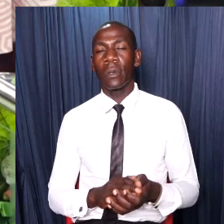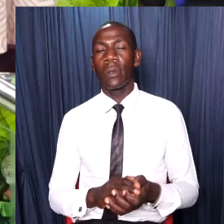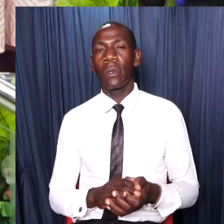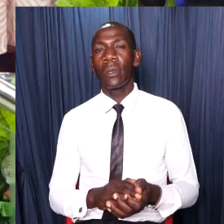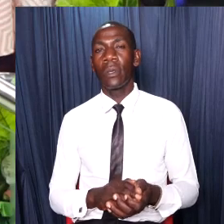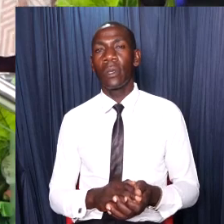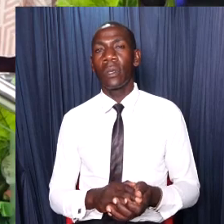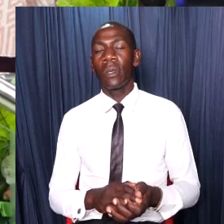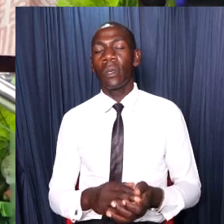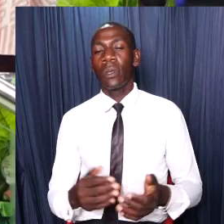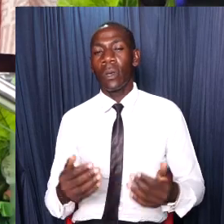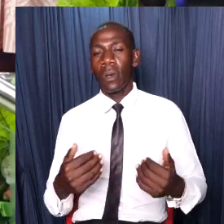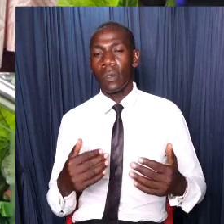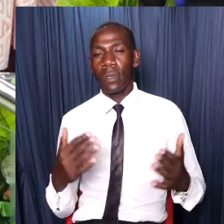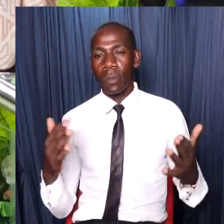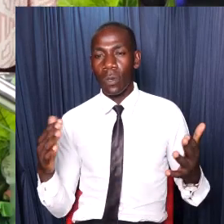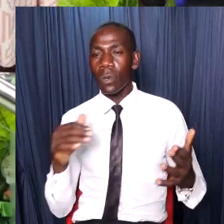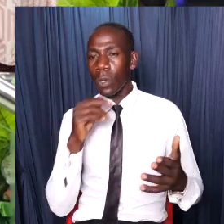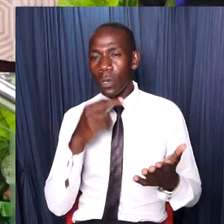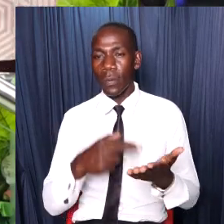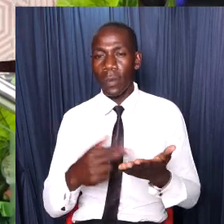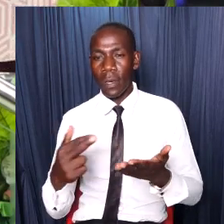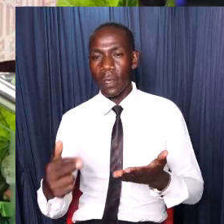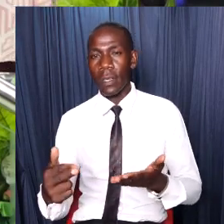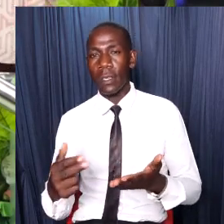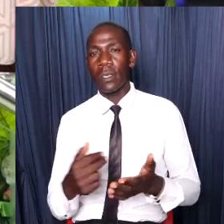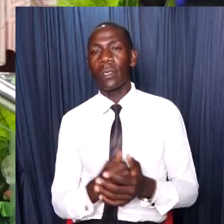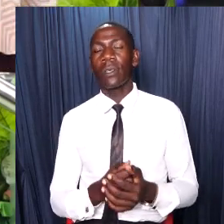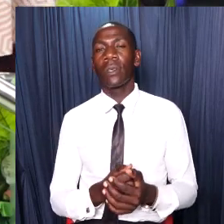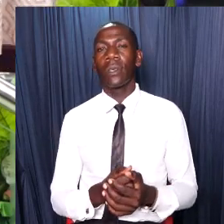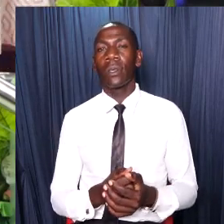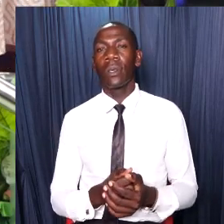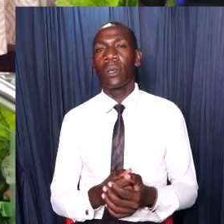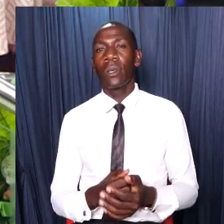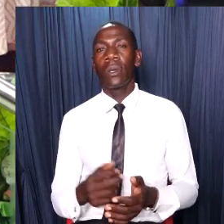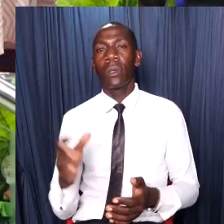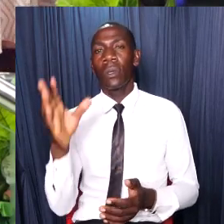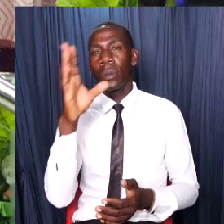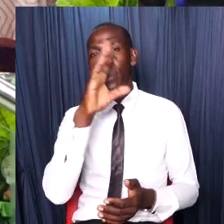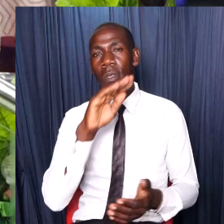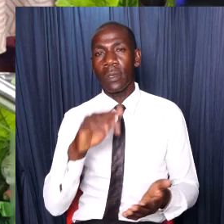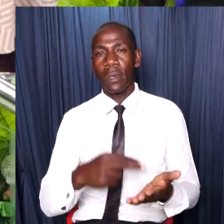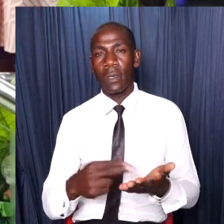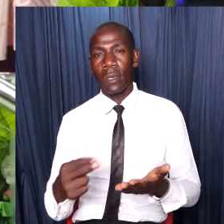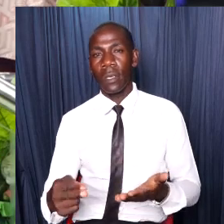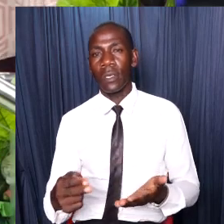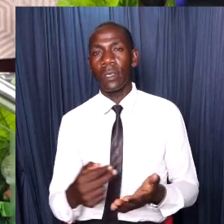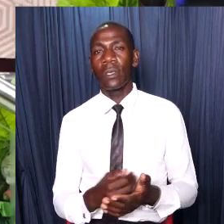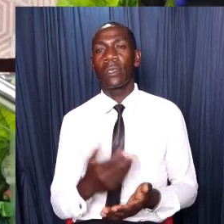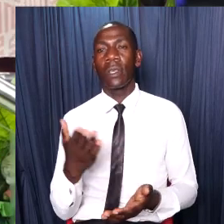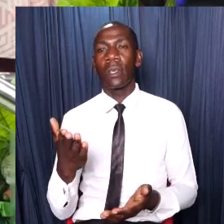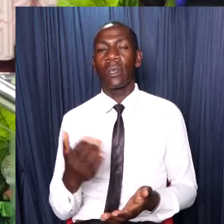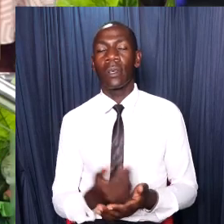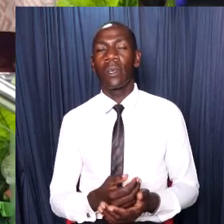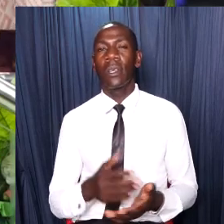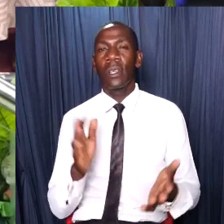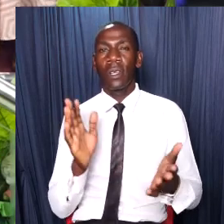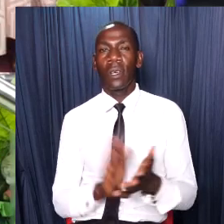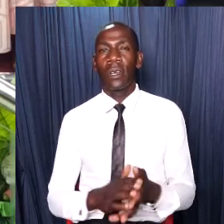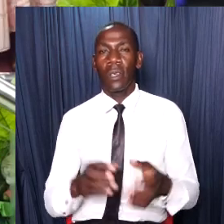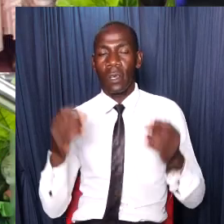to your kwa vile area. Una mtu humpi haki. Because there's someone you're not giving righteousness na to. Utakosa haki kule. You will not have righteousness as